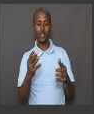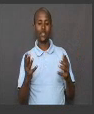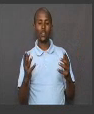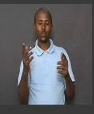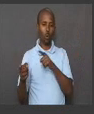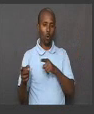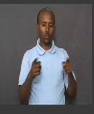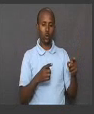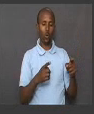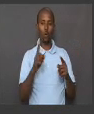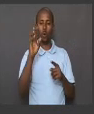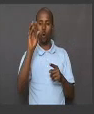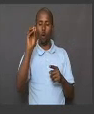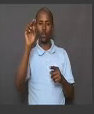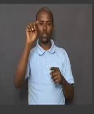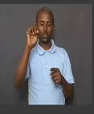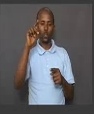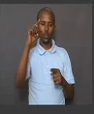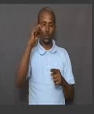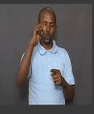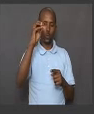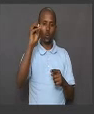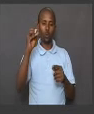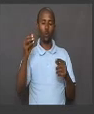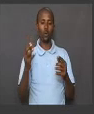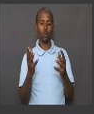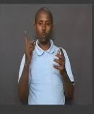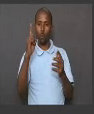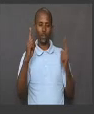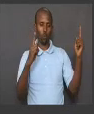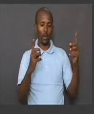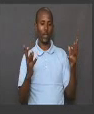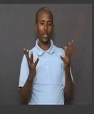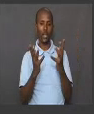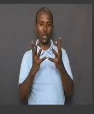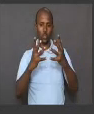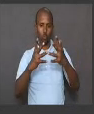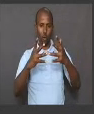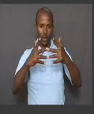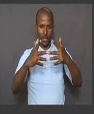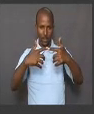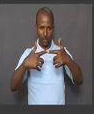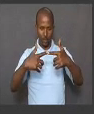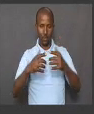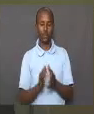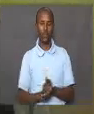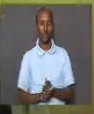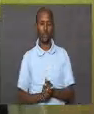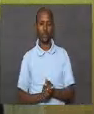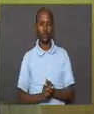is also onto, f is a one-to-one correspondence.